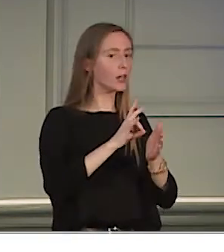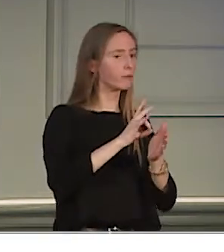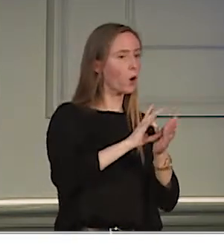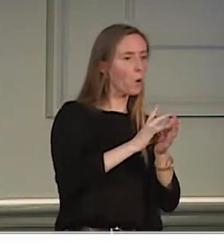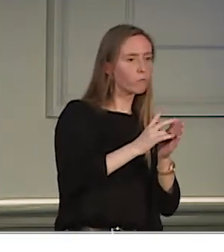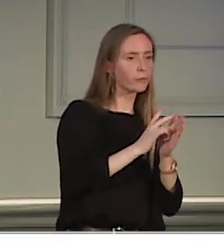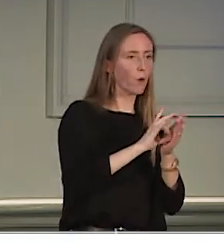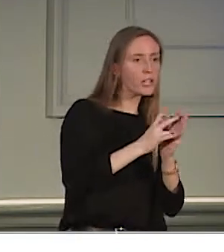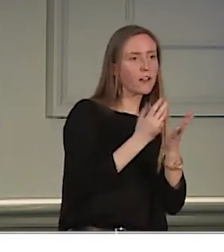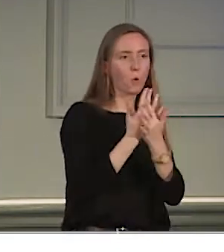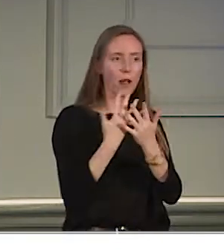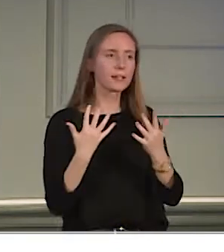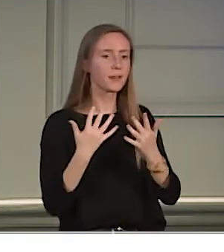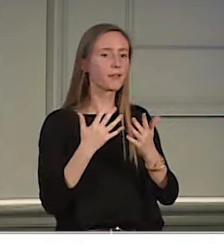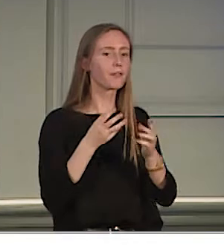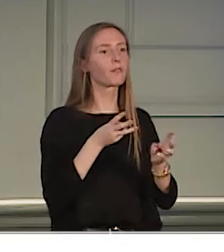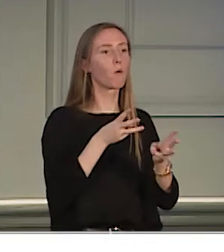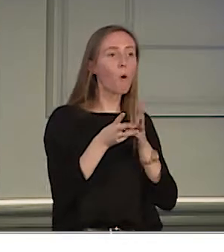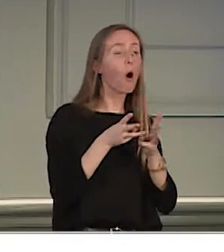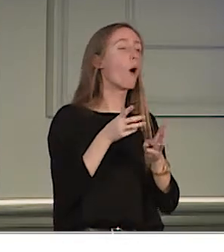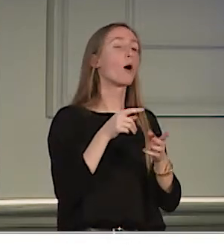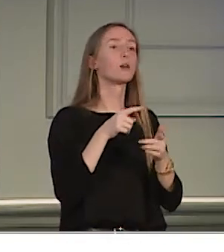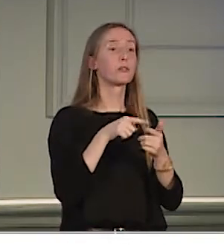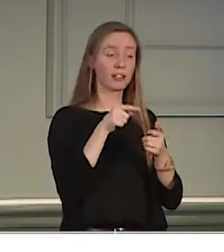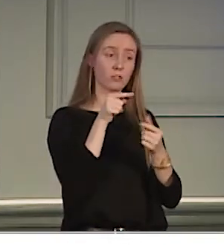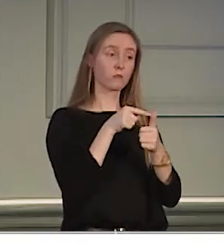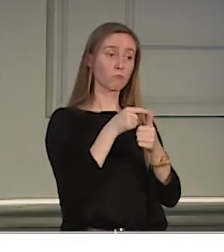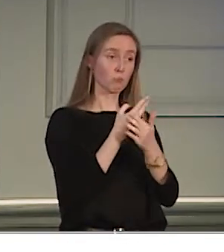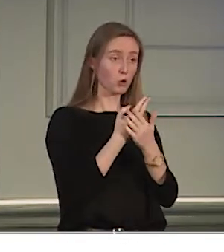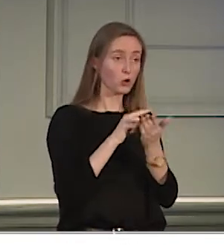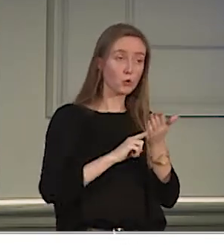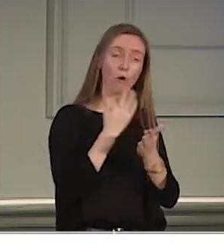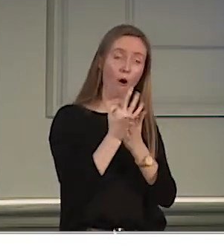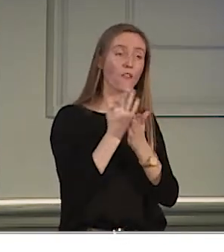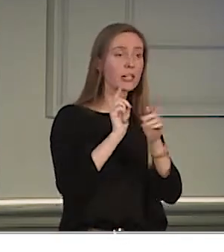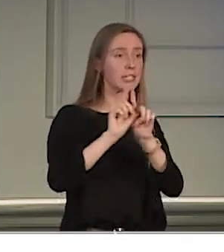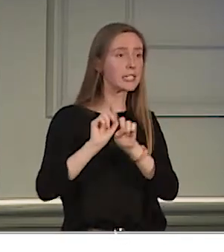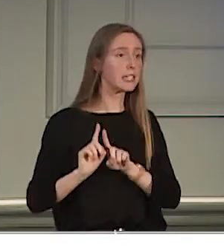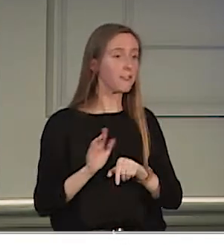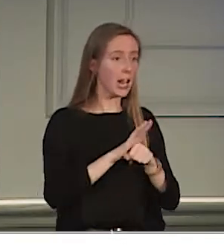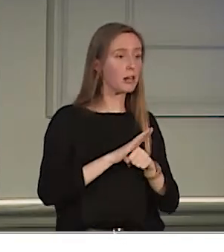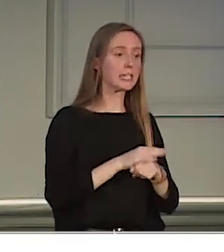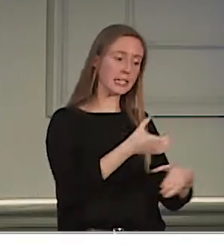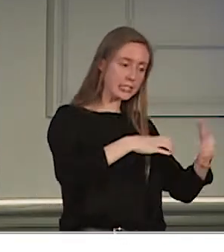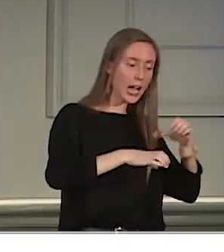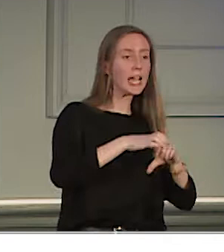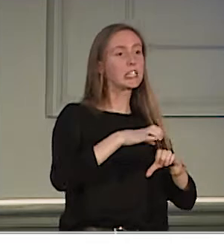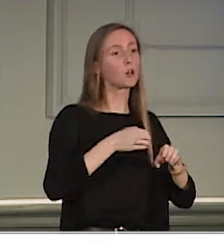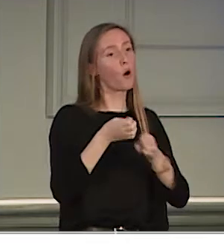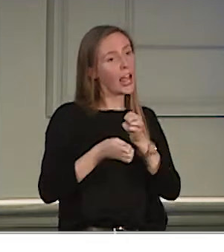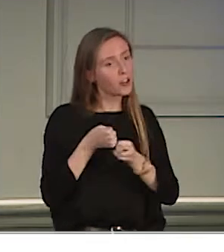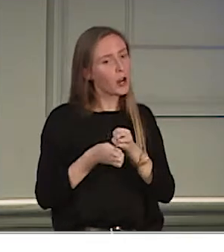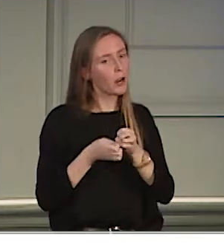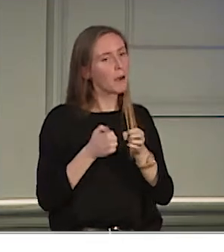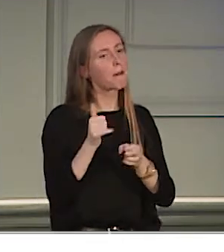things like that. And so that's a key one that's used in many disciplines. In the sciences, in particular in engineering, it could be a lab-based research project.